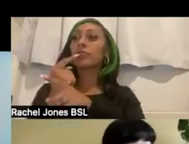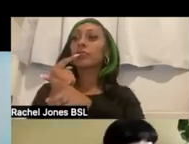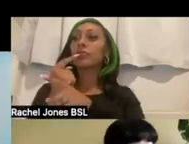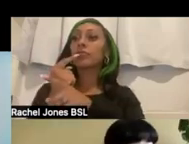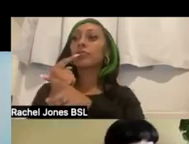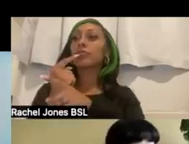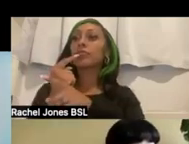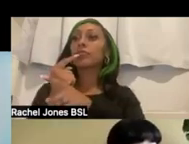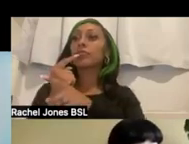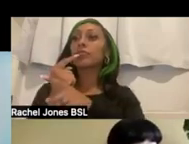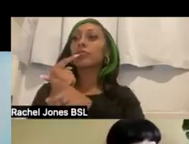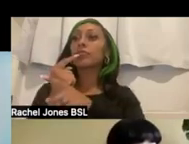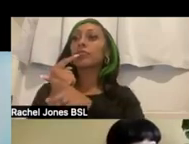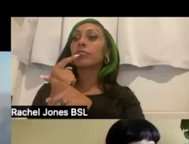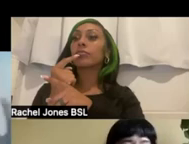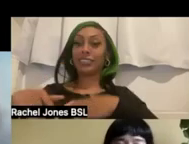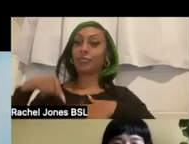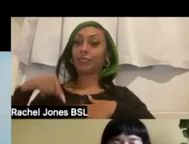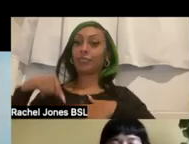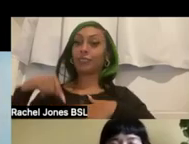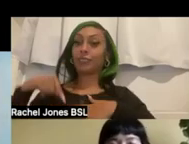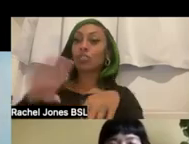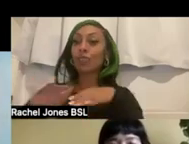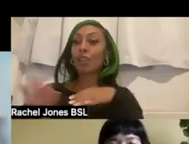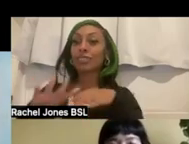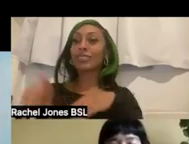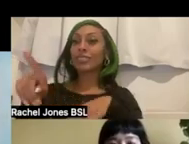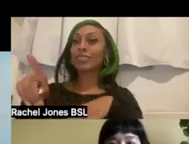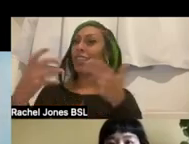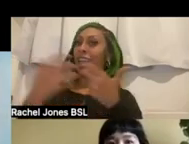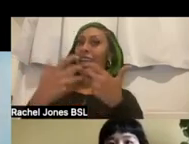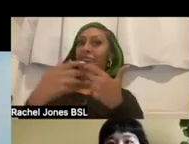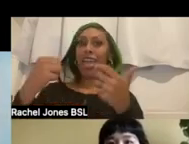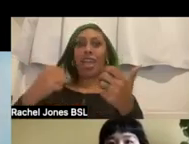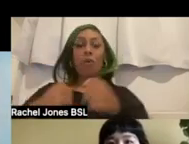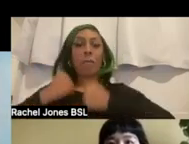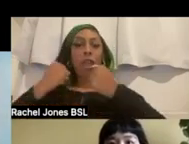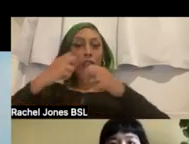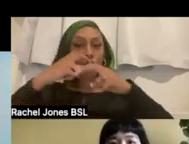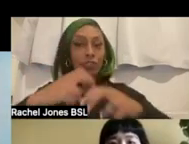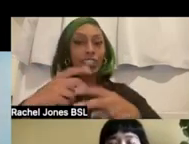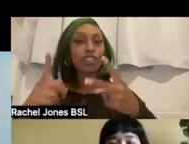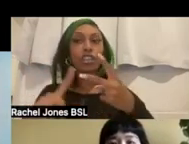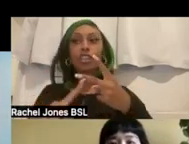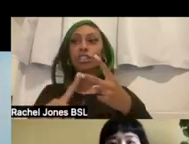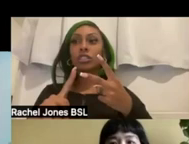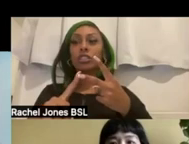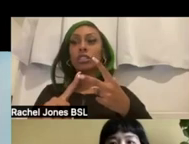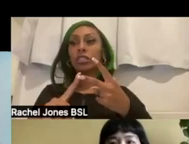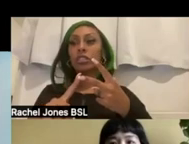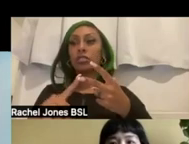practice and how I do this in my research. And, you know, and this is as a space to